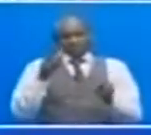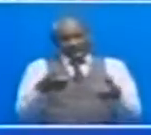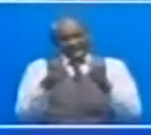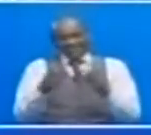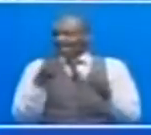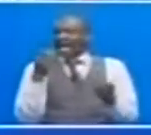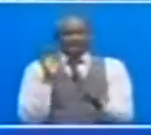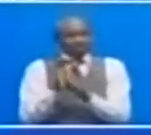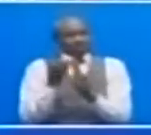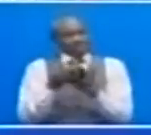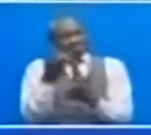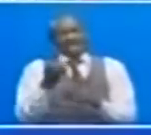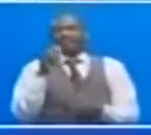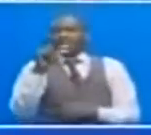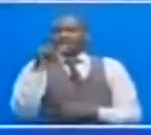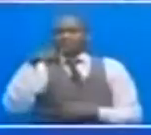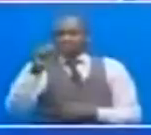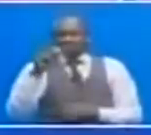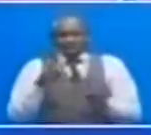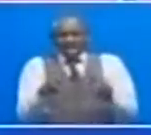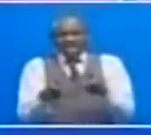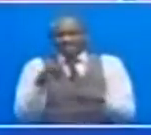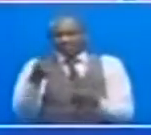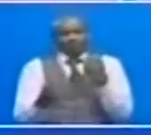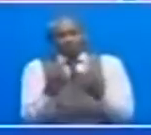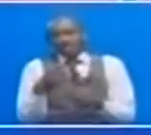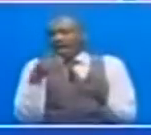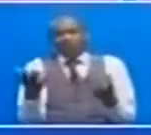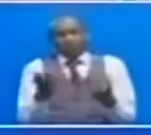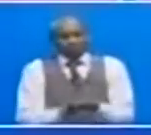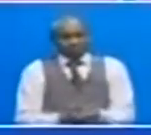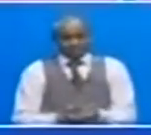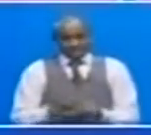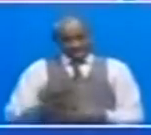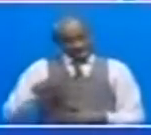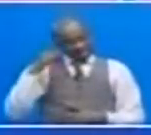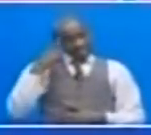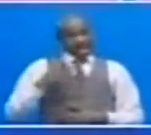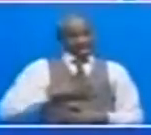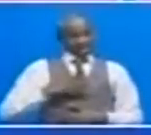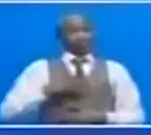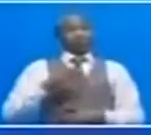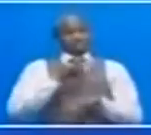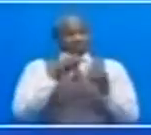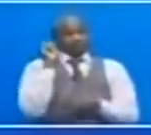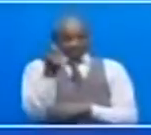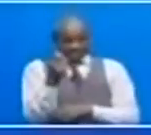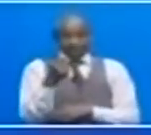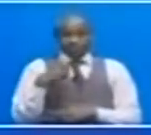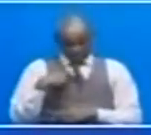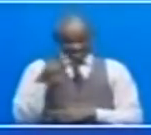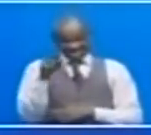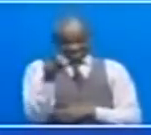How big is LPG moving forward for Kenol Kobil? I think for us as a nation, for Kenya, we are getting used to